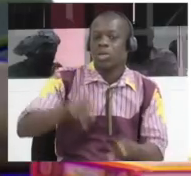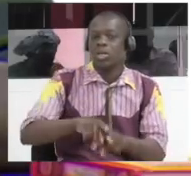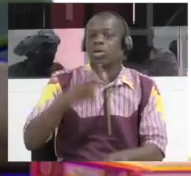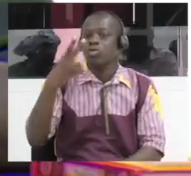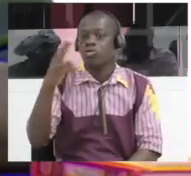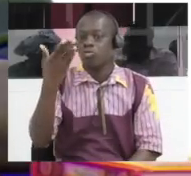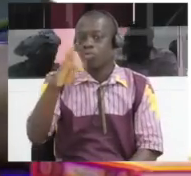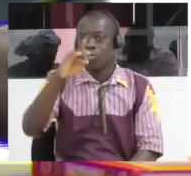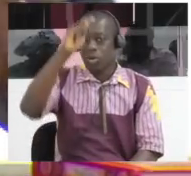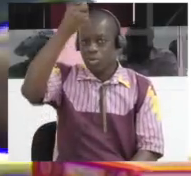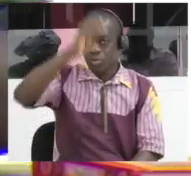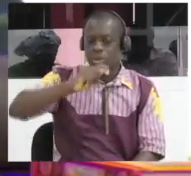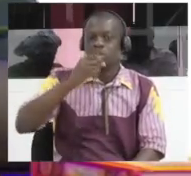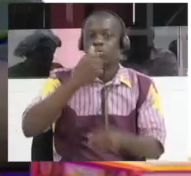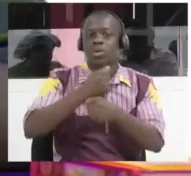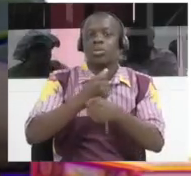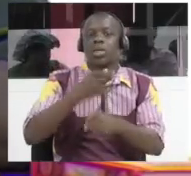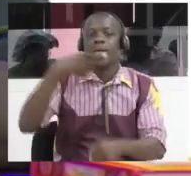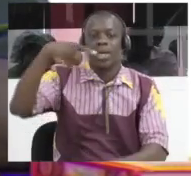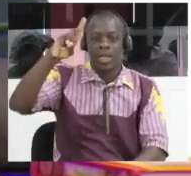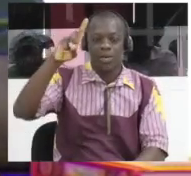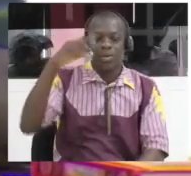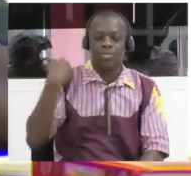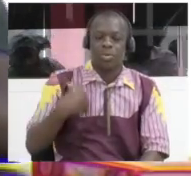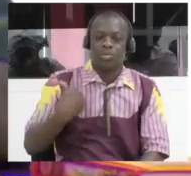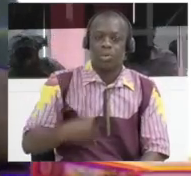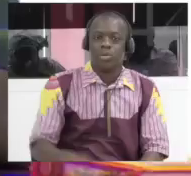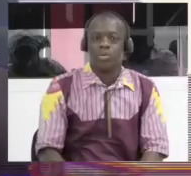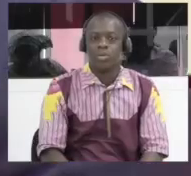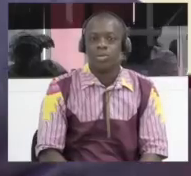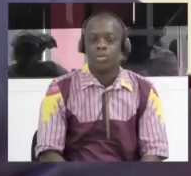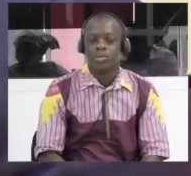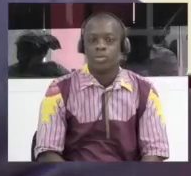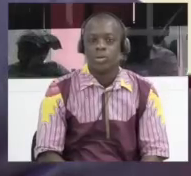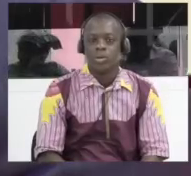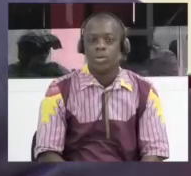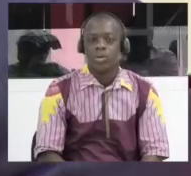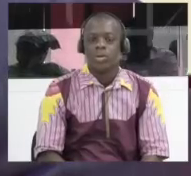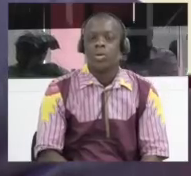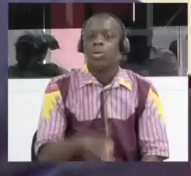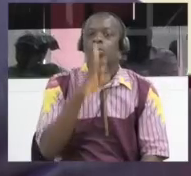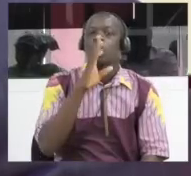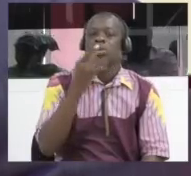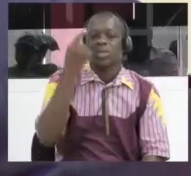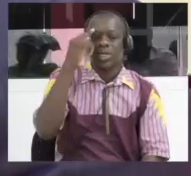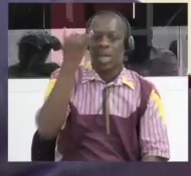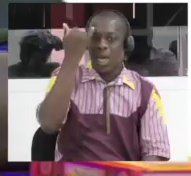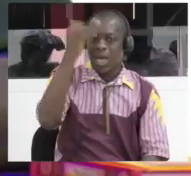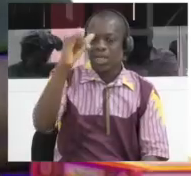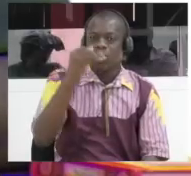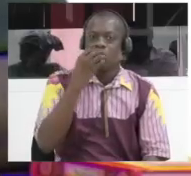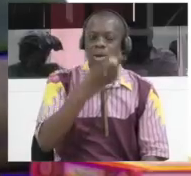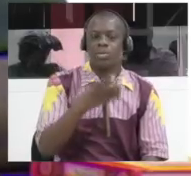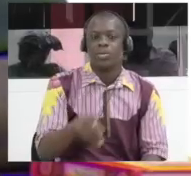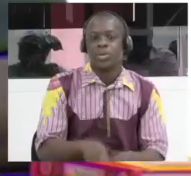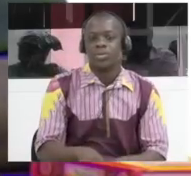police. So that would make a total of 11. Who made that proposal?